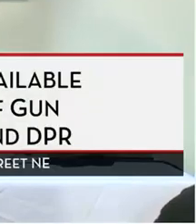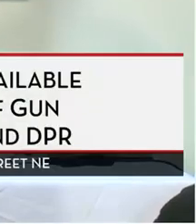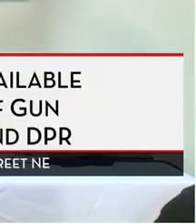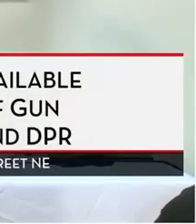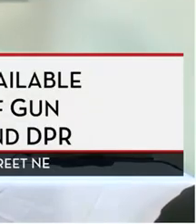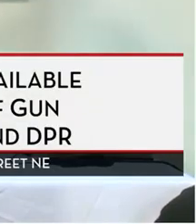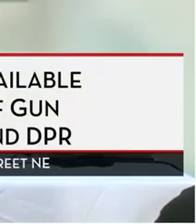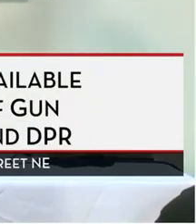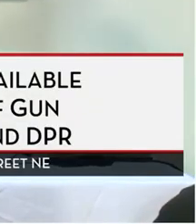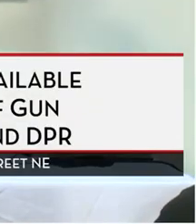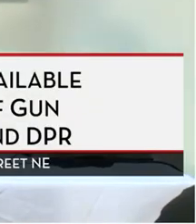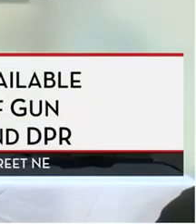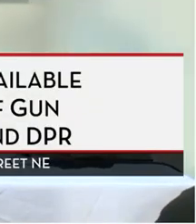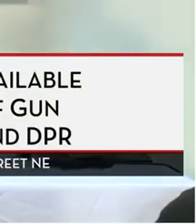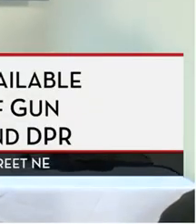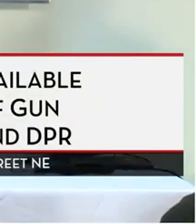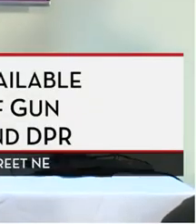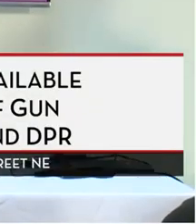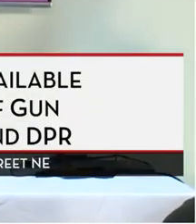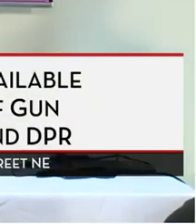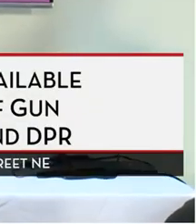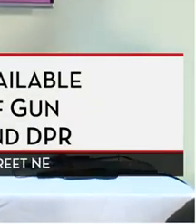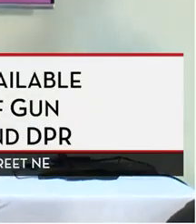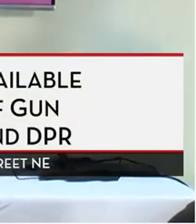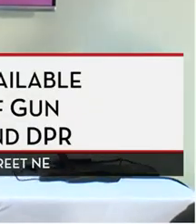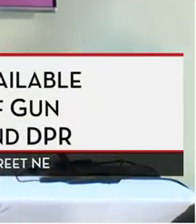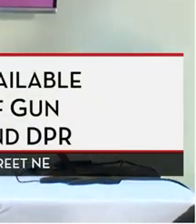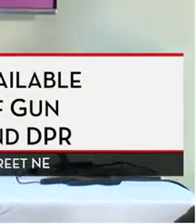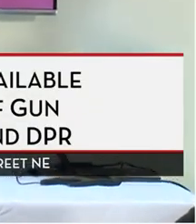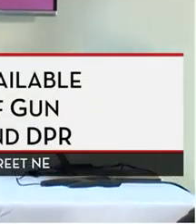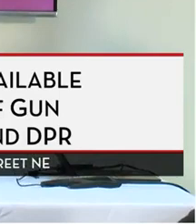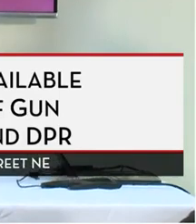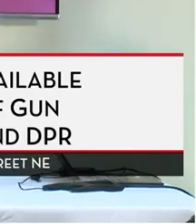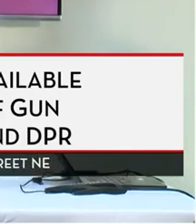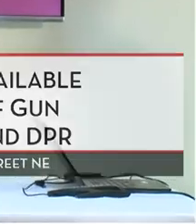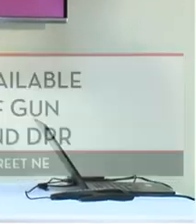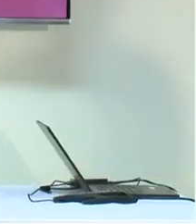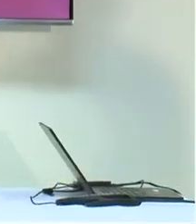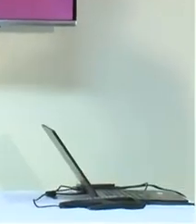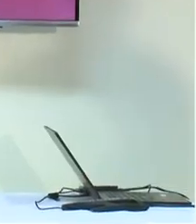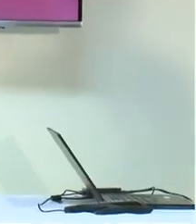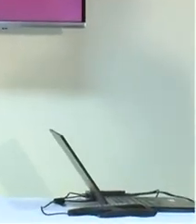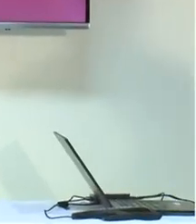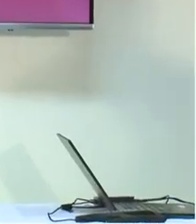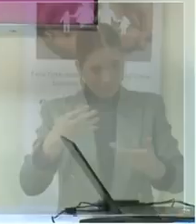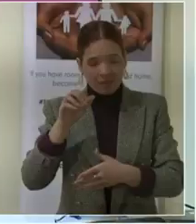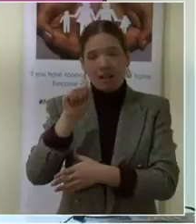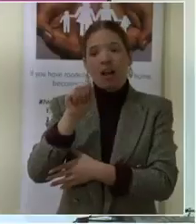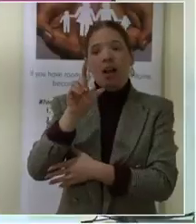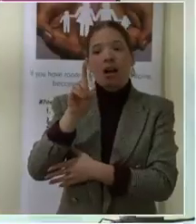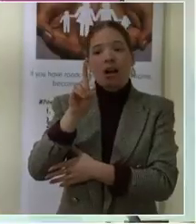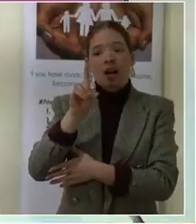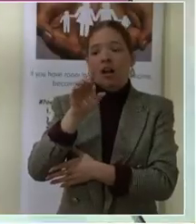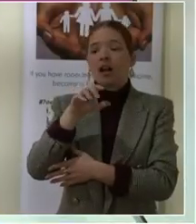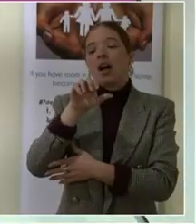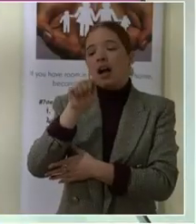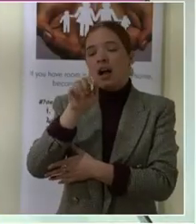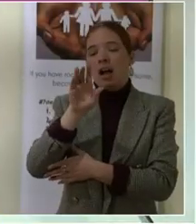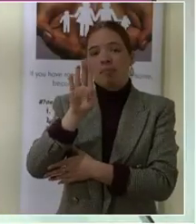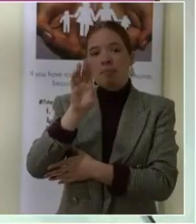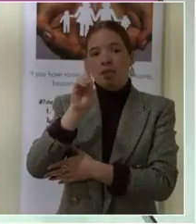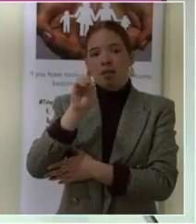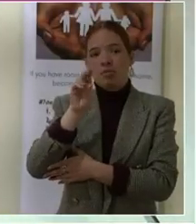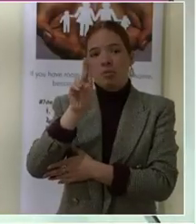Good morning, everybody. My name is Imani Abdul Rahman, and I'm just here to